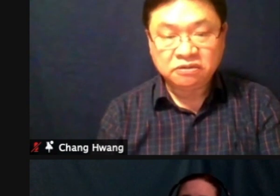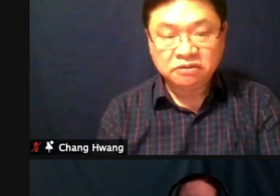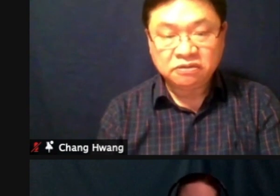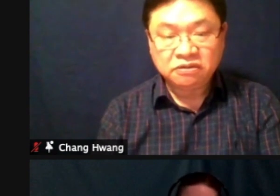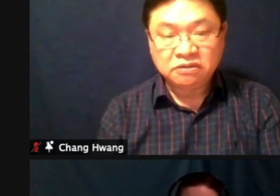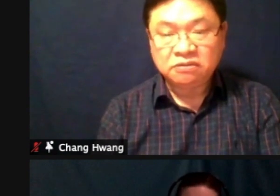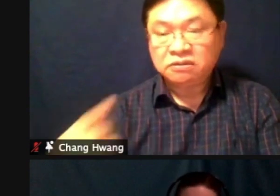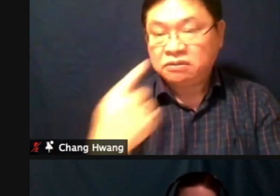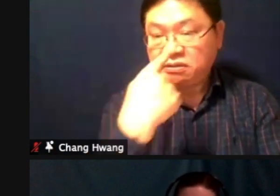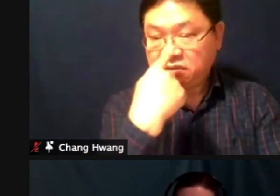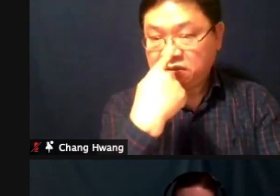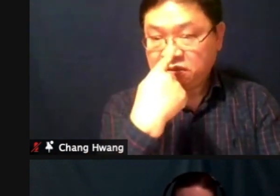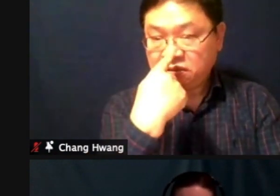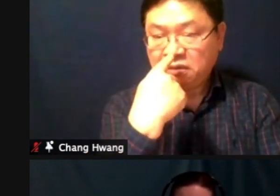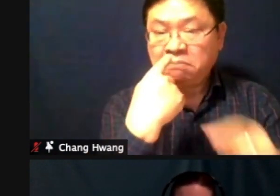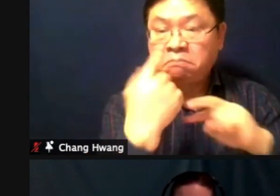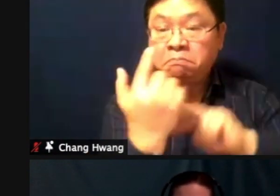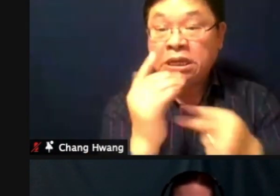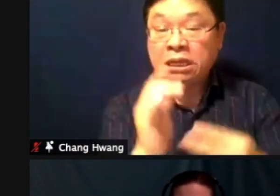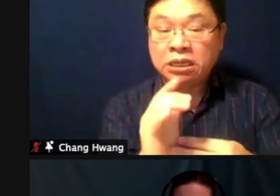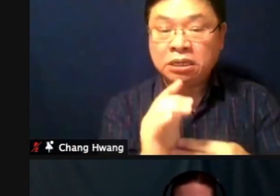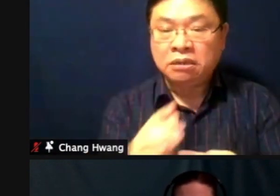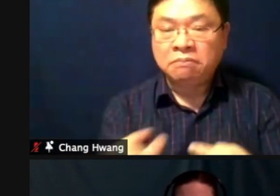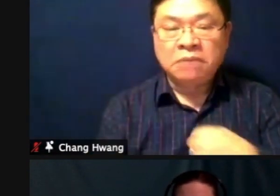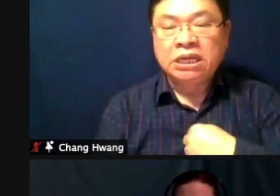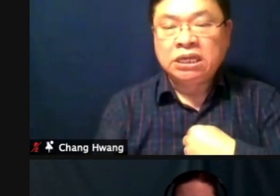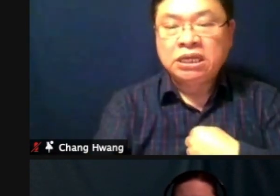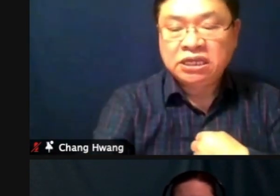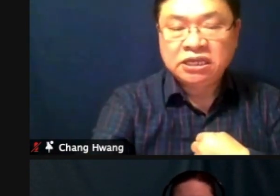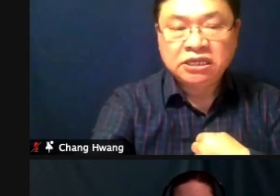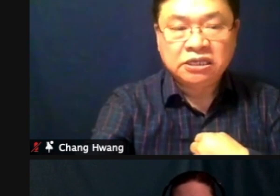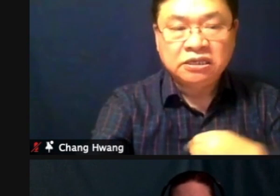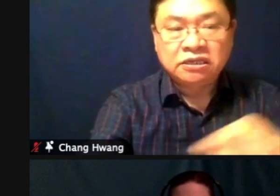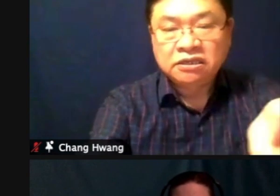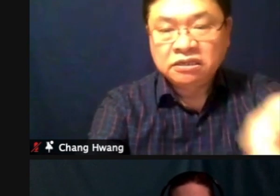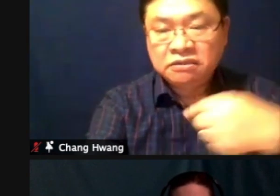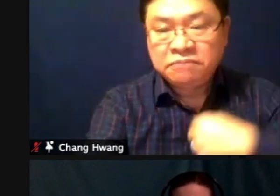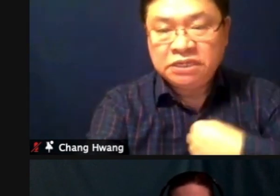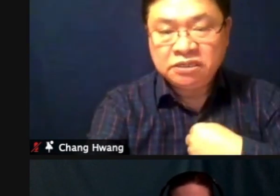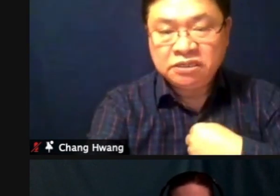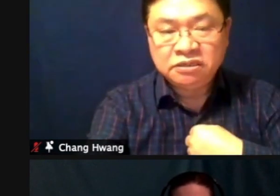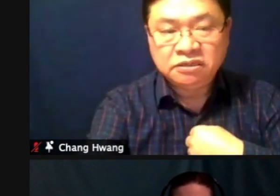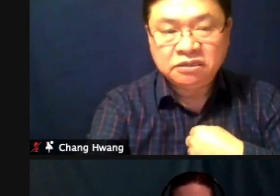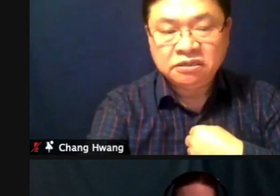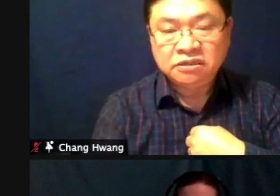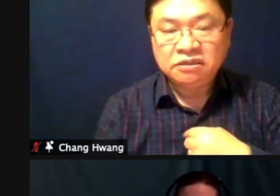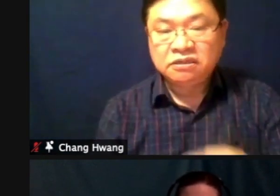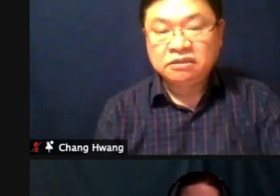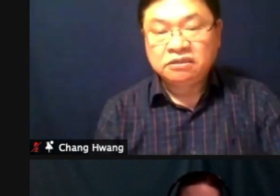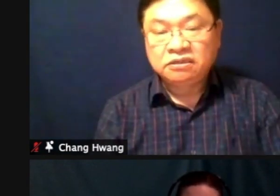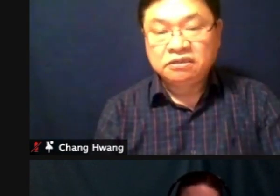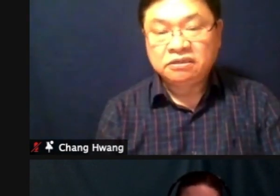so that's showing the direction, and we've got the movement. Palm orientation shows it's facing toward